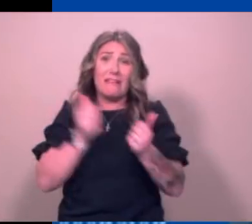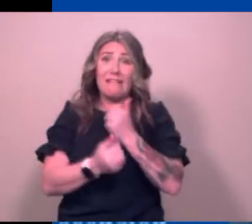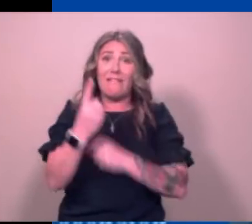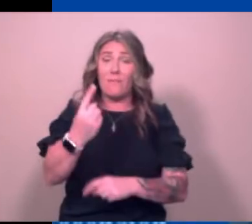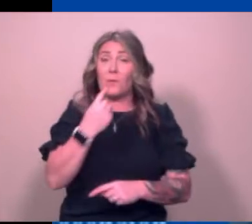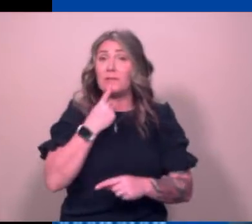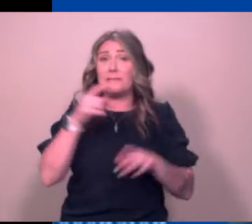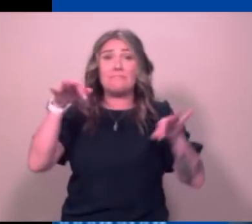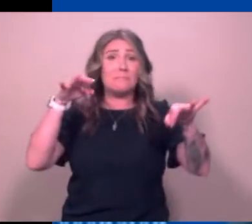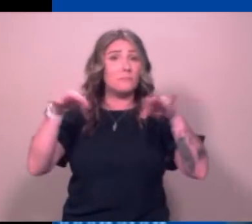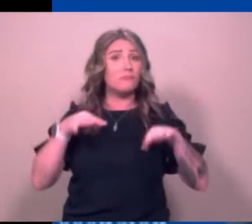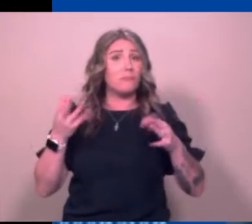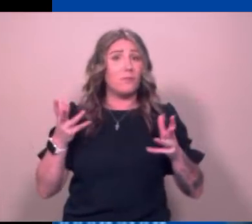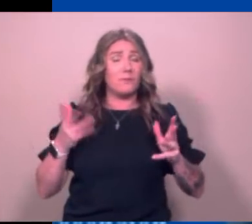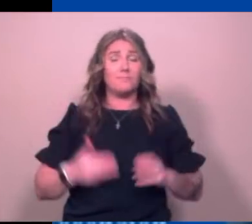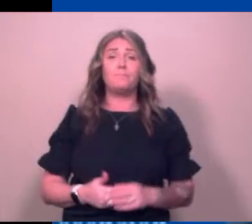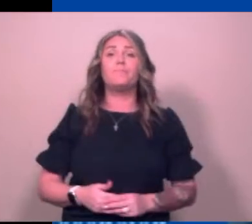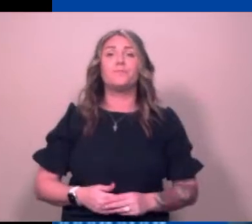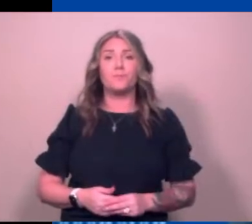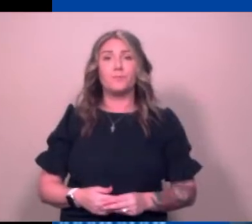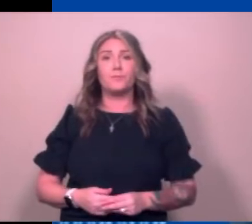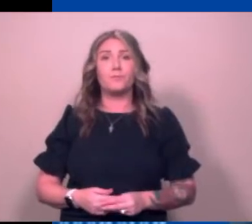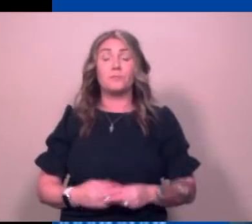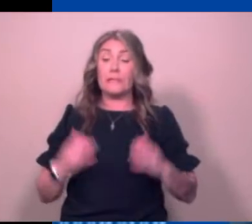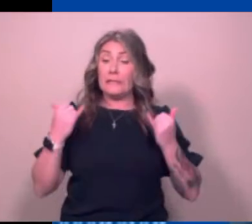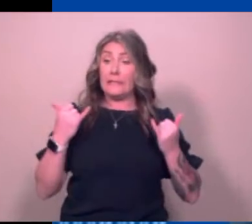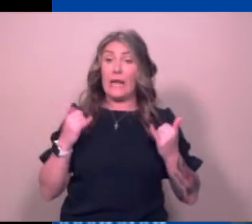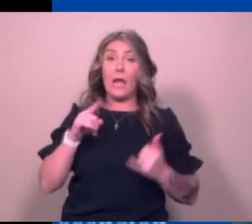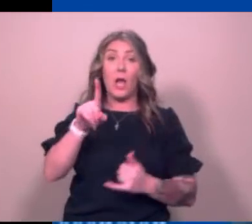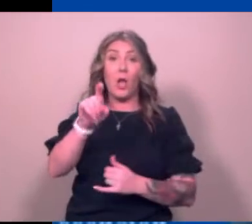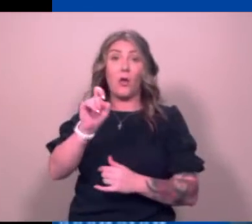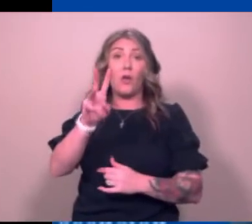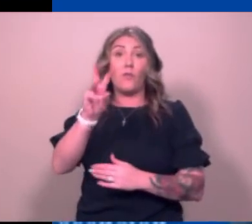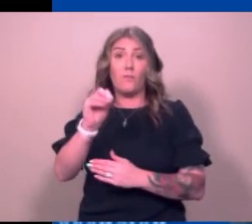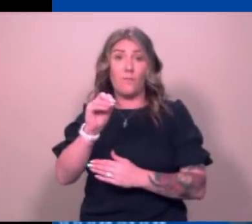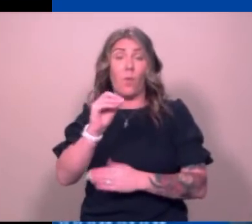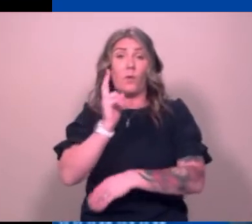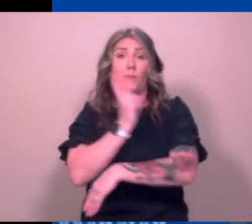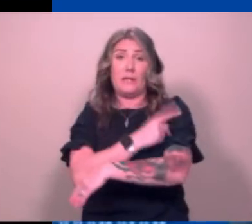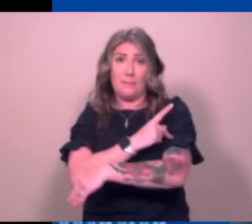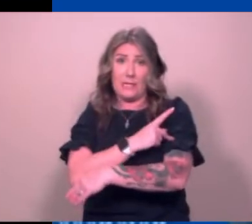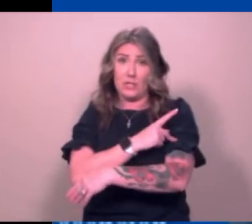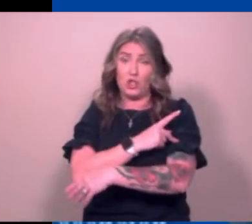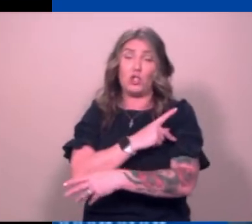has described. We now have 140 patients in our